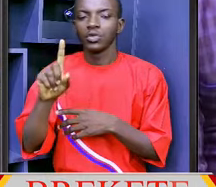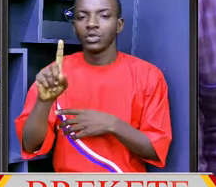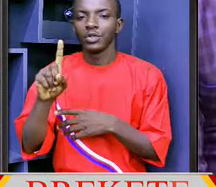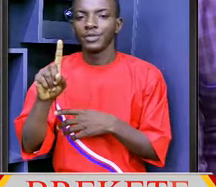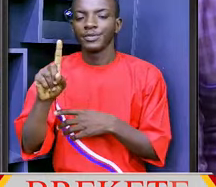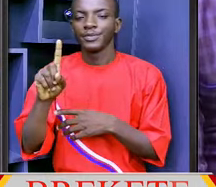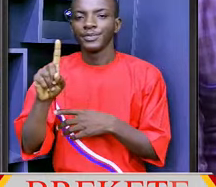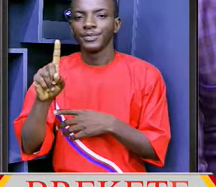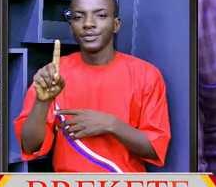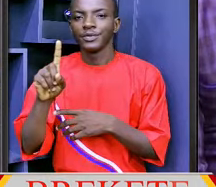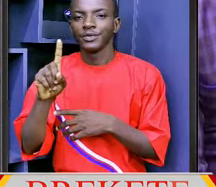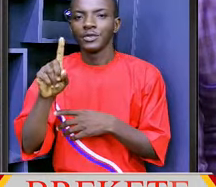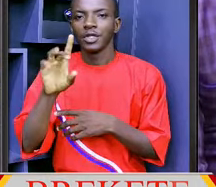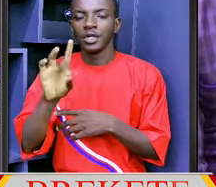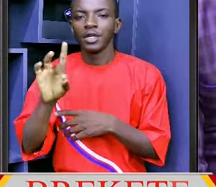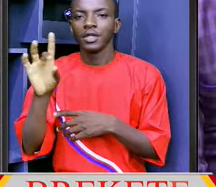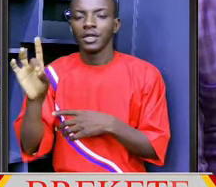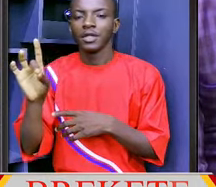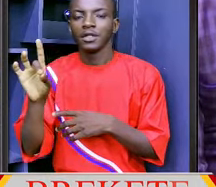61